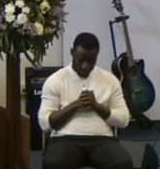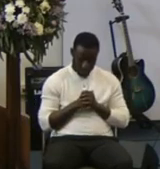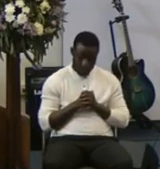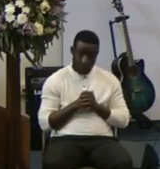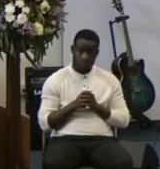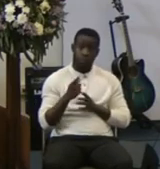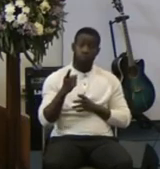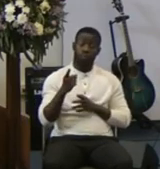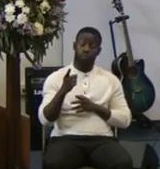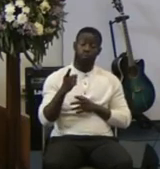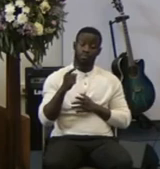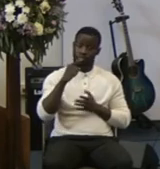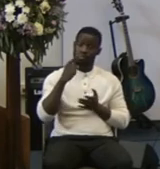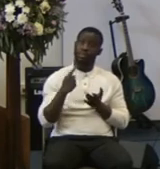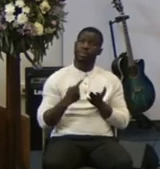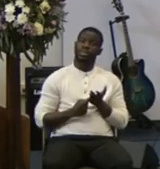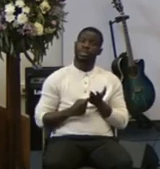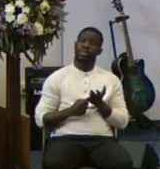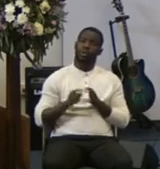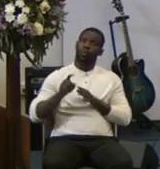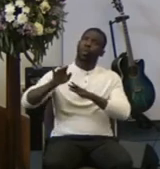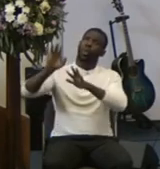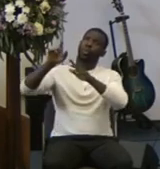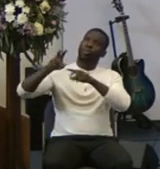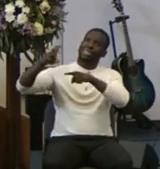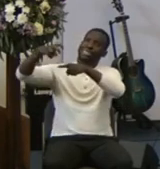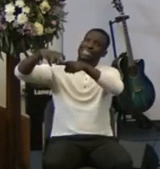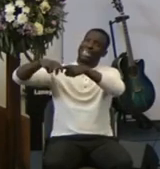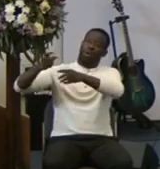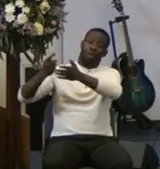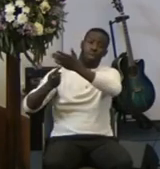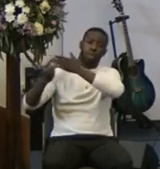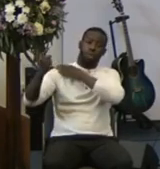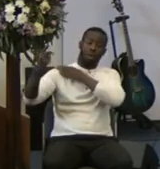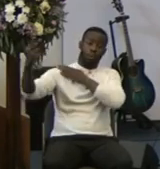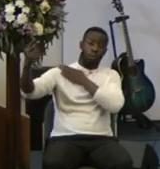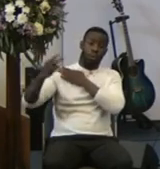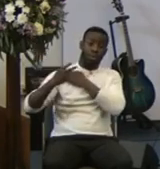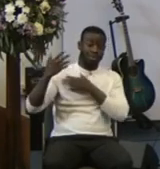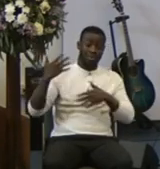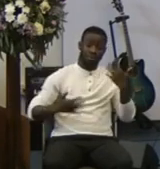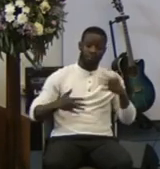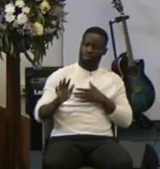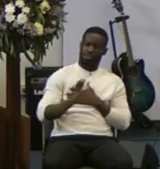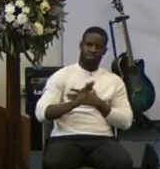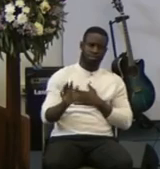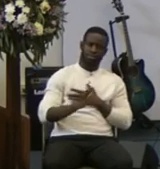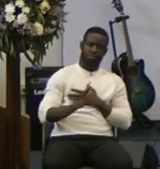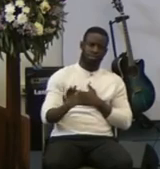didn't just sit up in glory in heaven and watch people suffer.